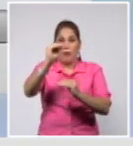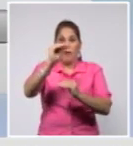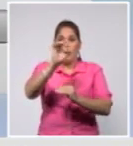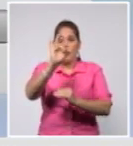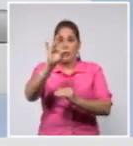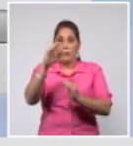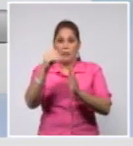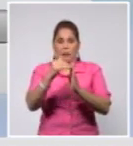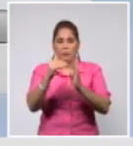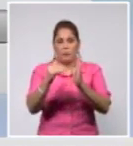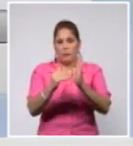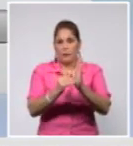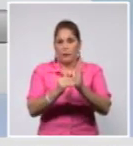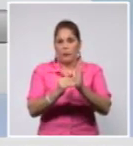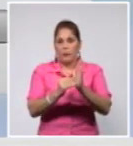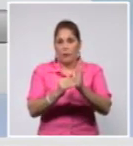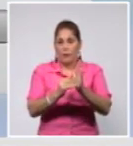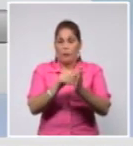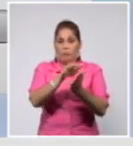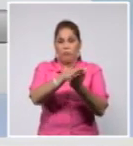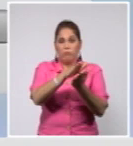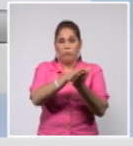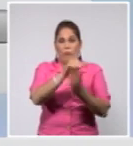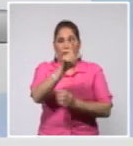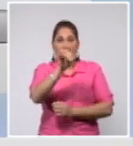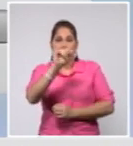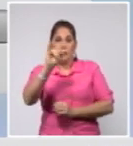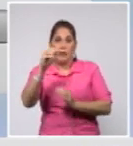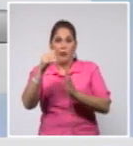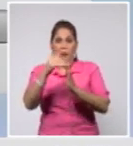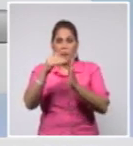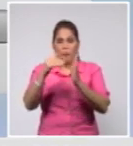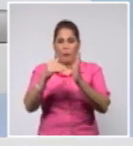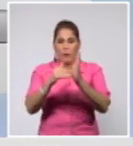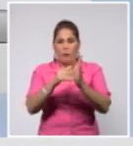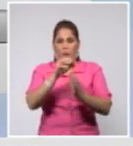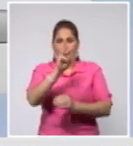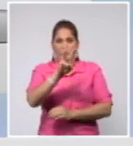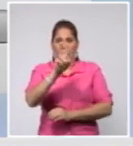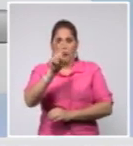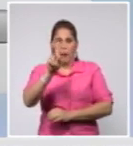113,174 new cases yesterday, for a total of